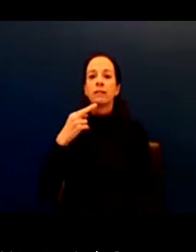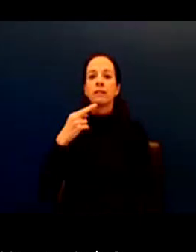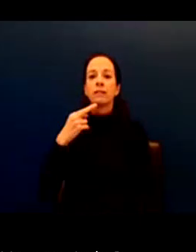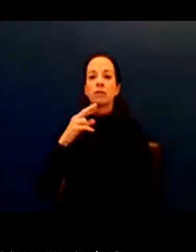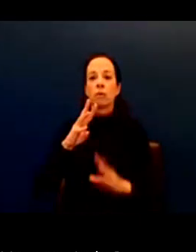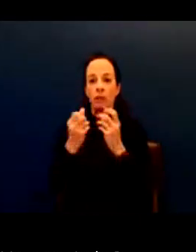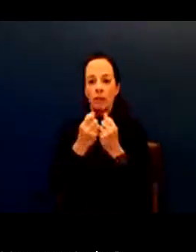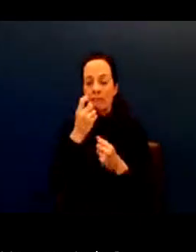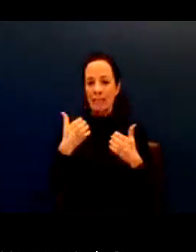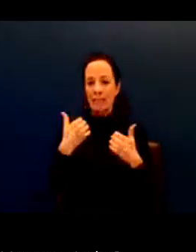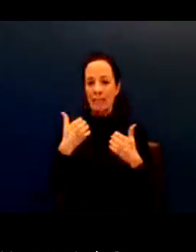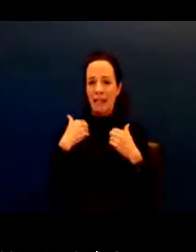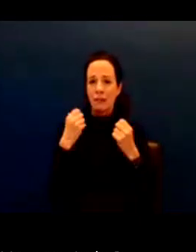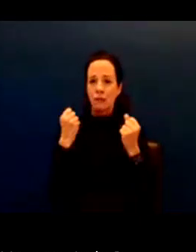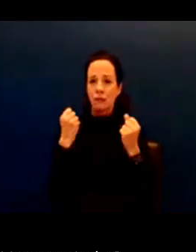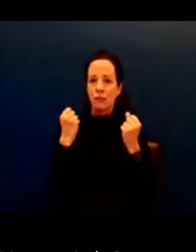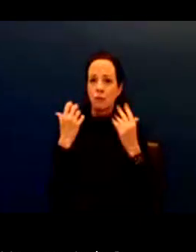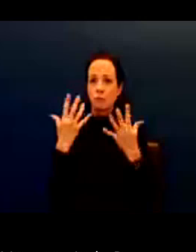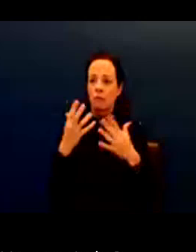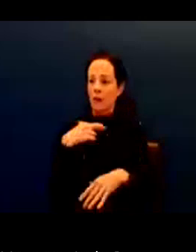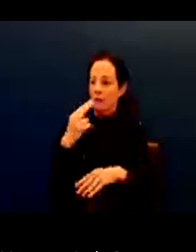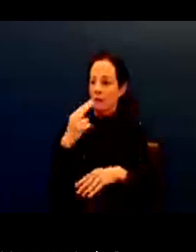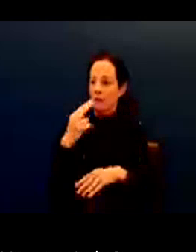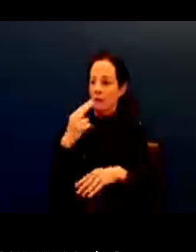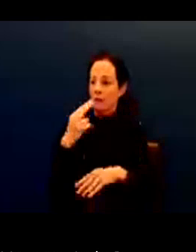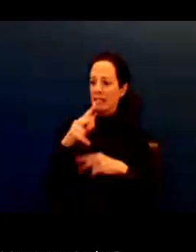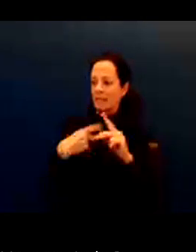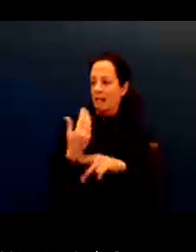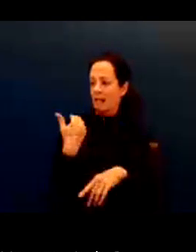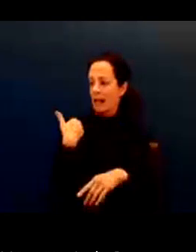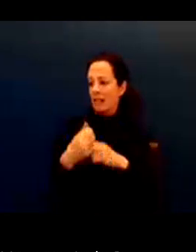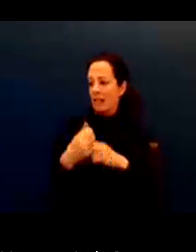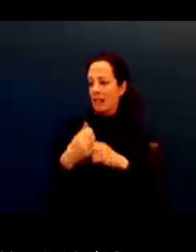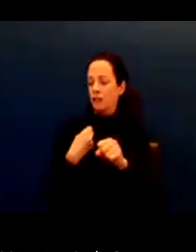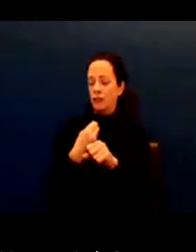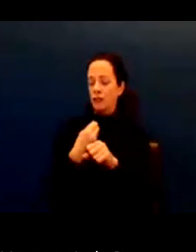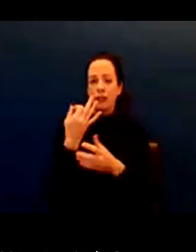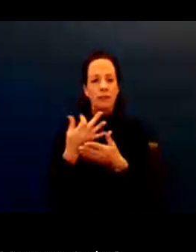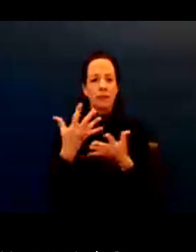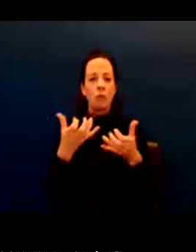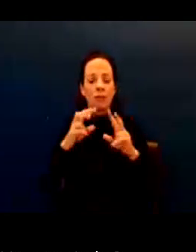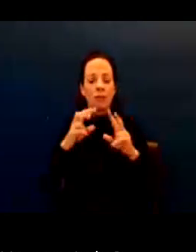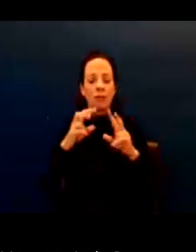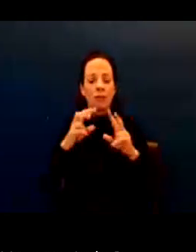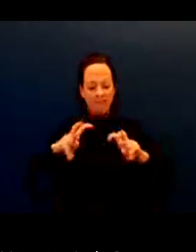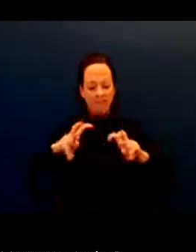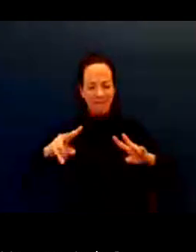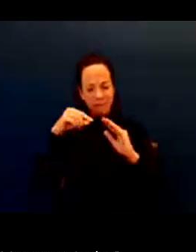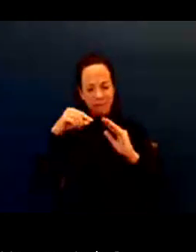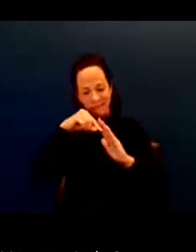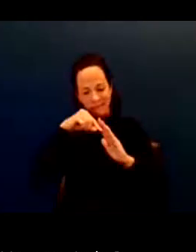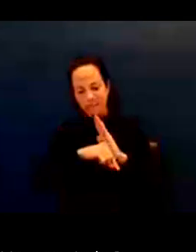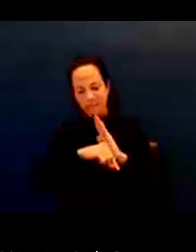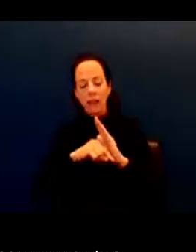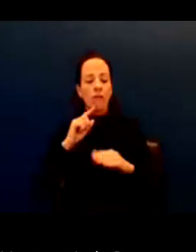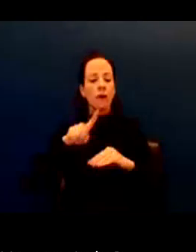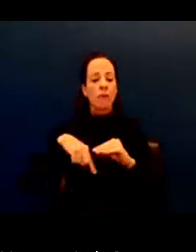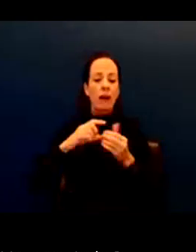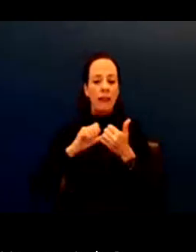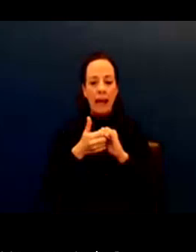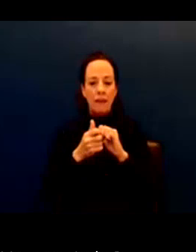types last fiscal year, we wanted to look deeper into how those risks originated and how can we better mitigate them. So we called